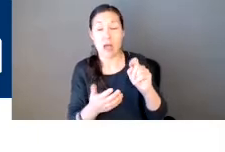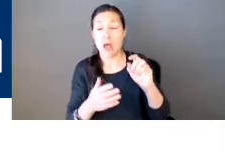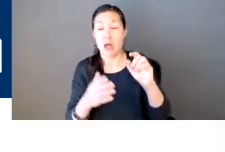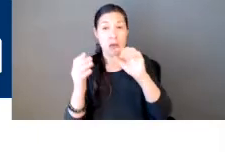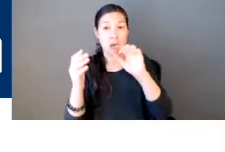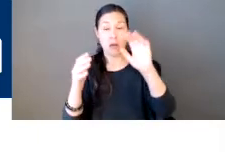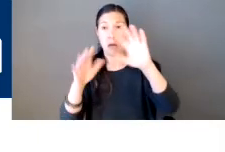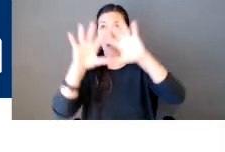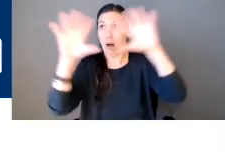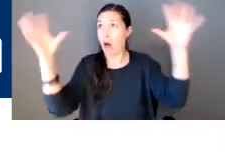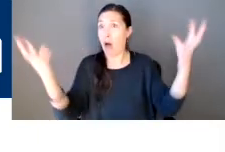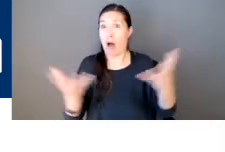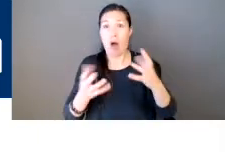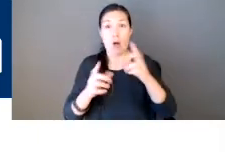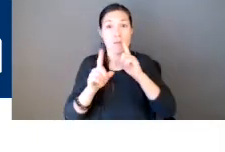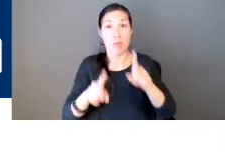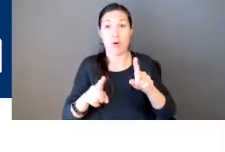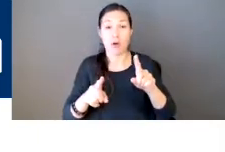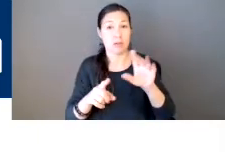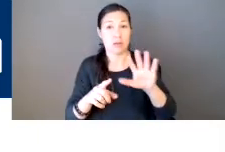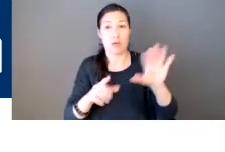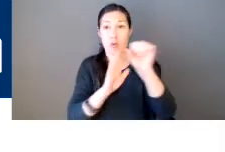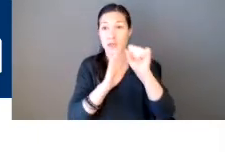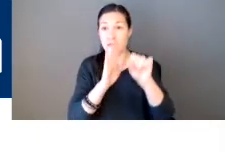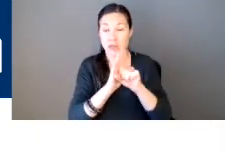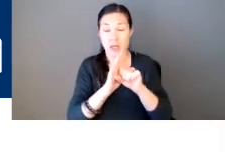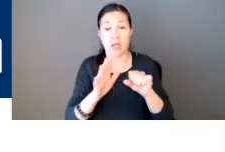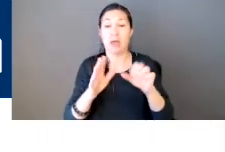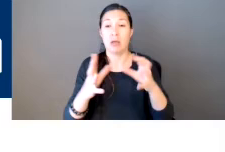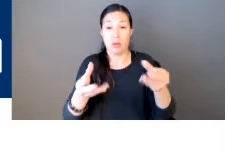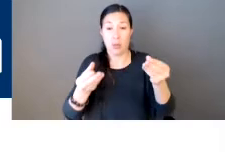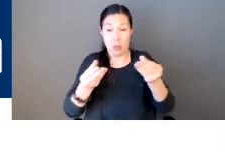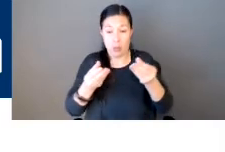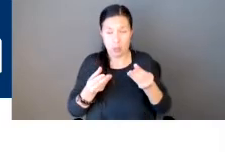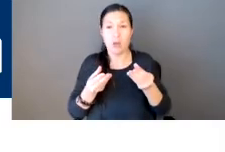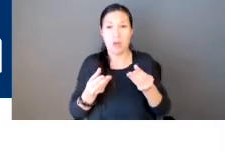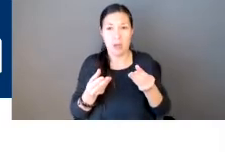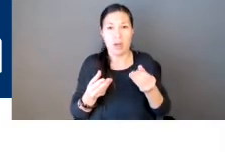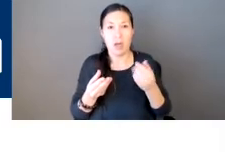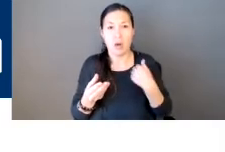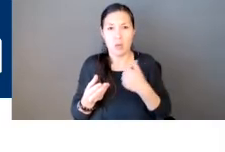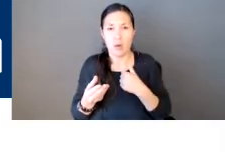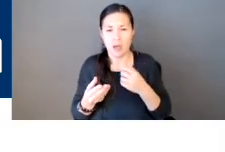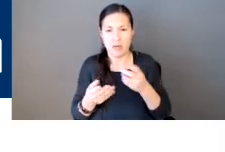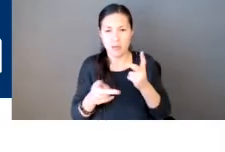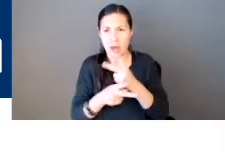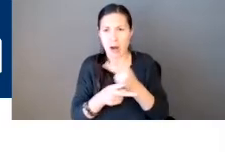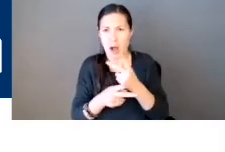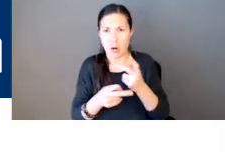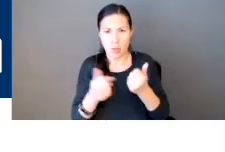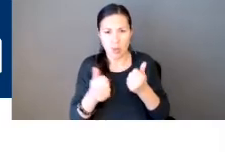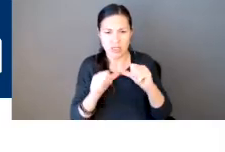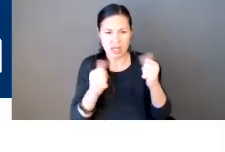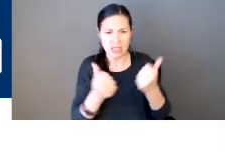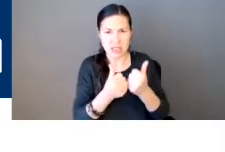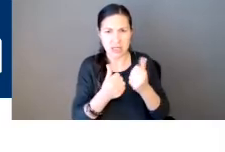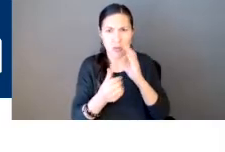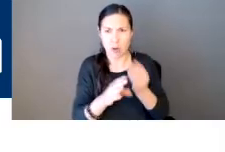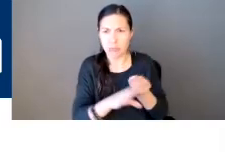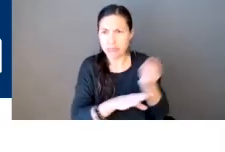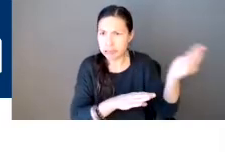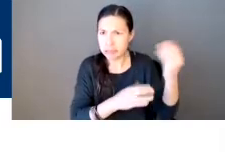statewide 24/7, and then filters them to those agencies that we talked about that have the protective service units. We also have